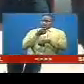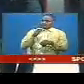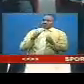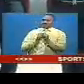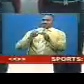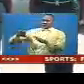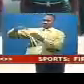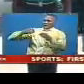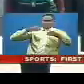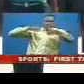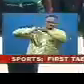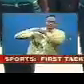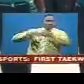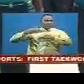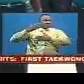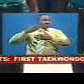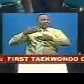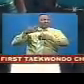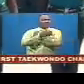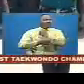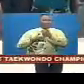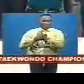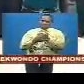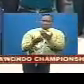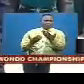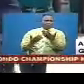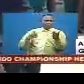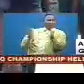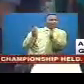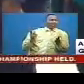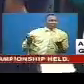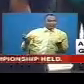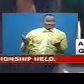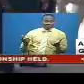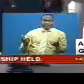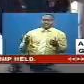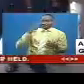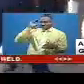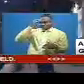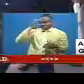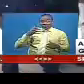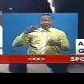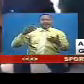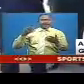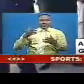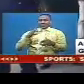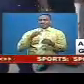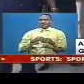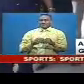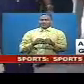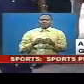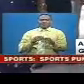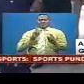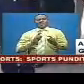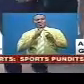disrupt organized migration operations. To do this effectively, Interior Minister Mr. Kwesi Ahoy has presented computers and